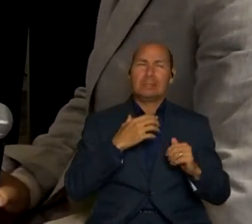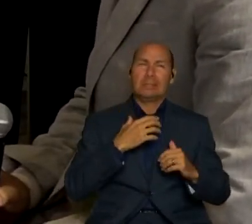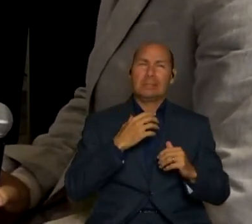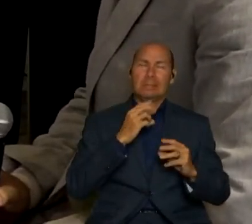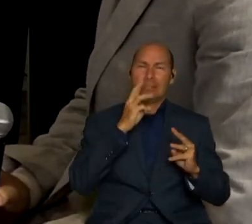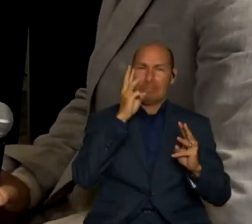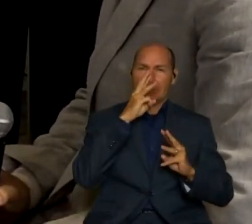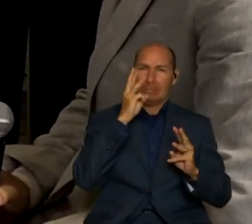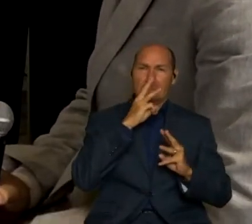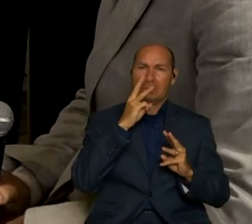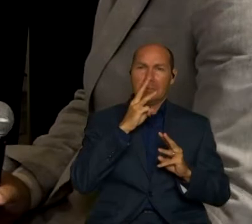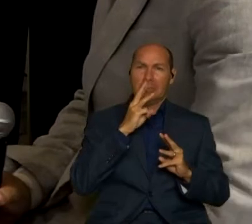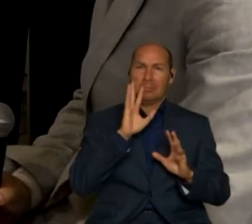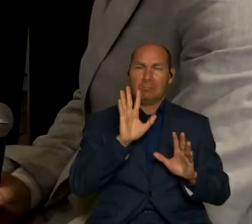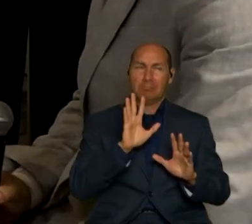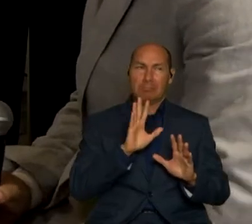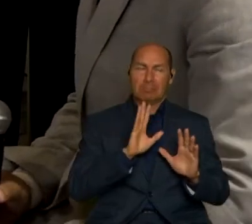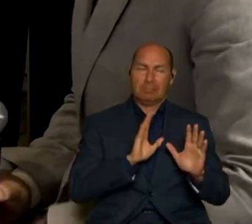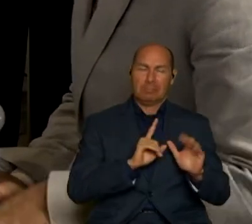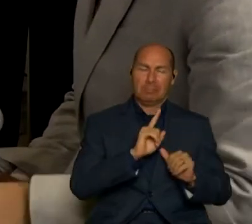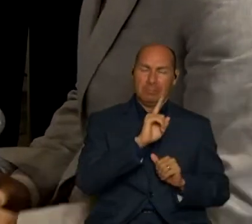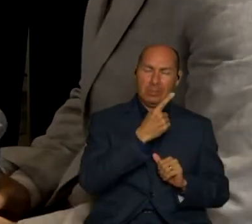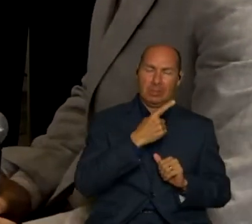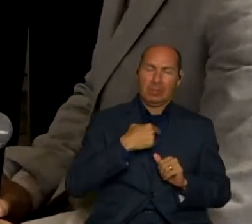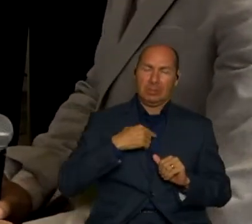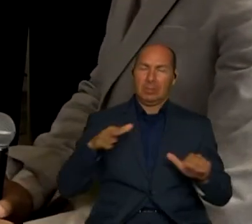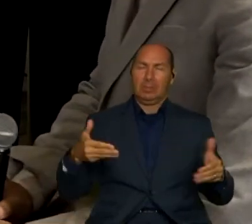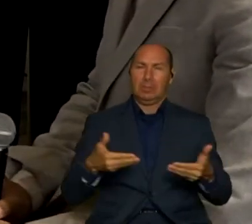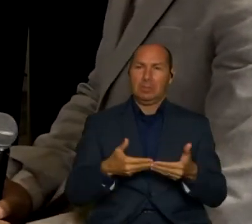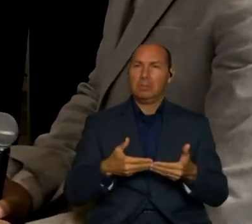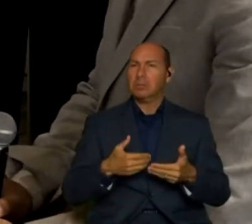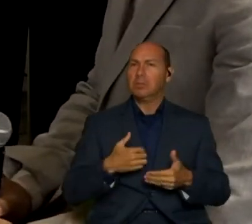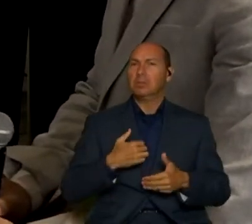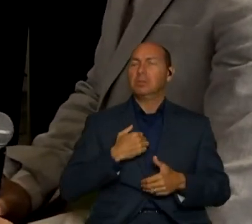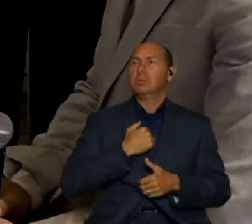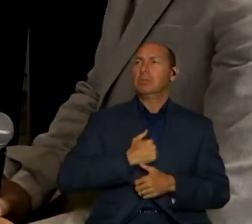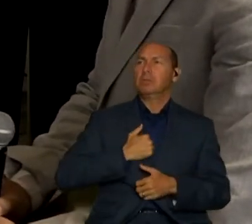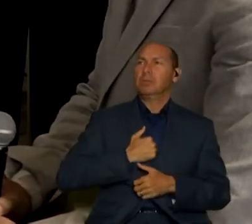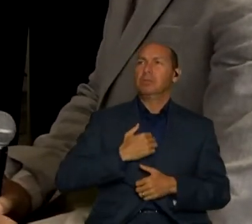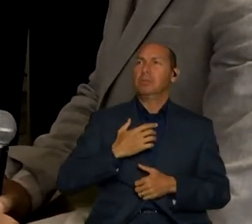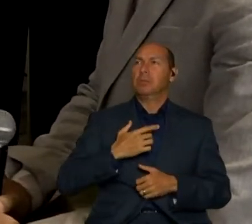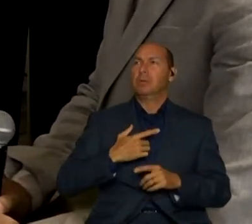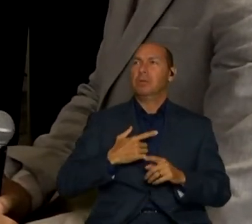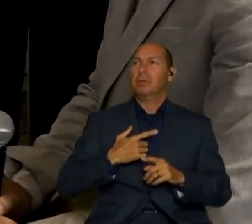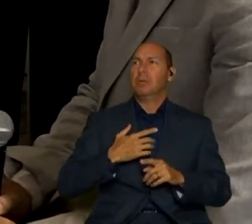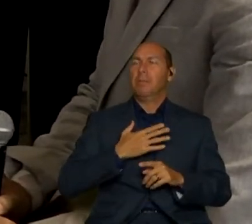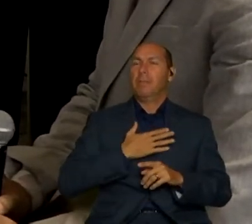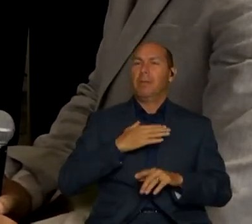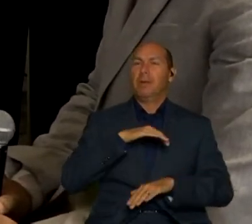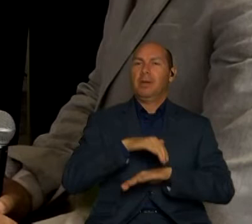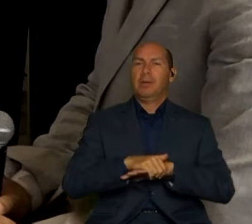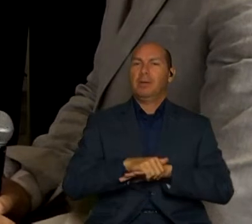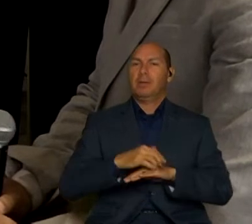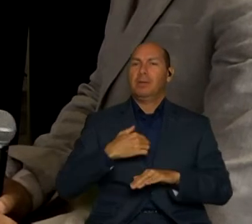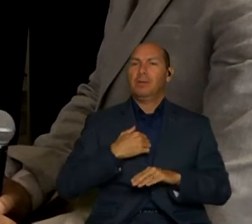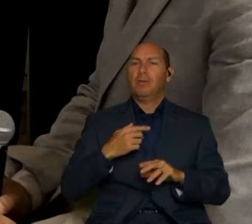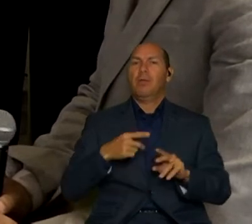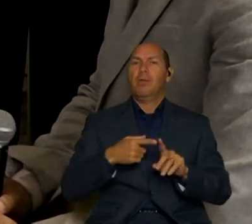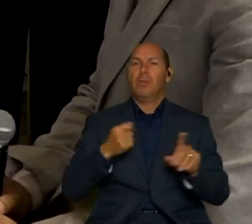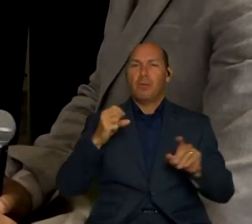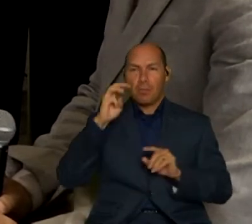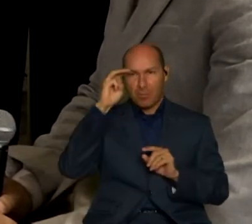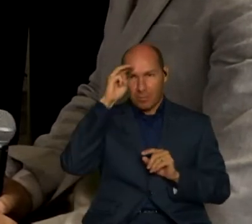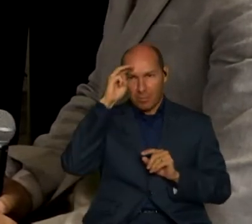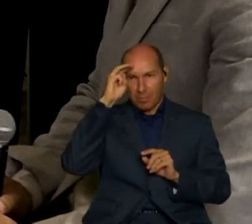let me introduce myself to the board, and apologies for my English. I'm from Morovis, and my English is not as